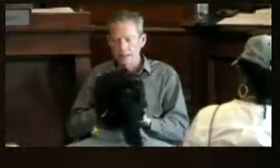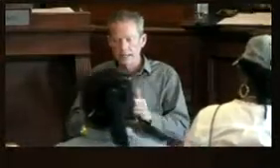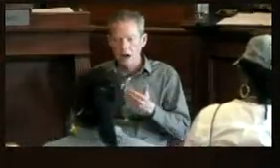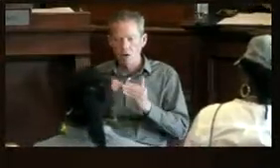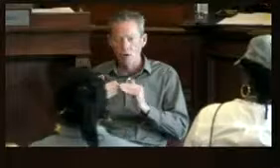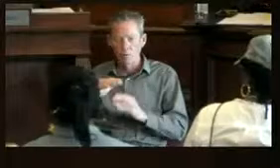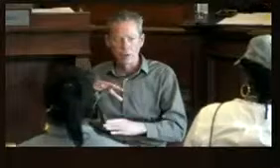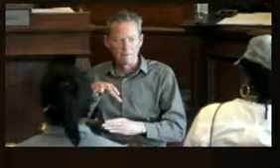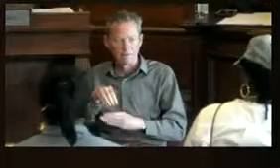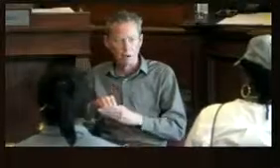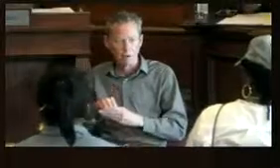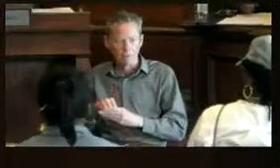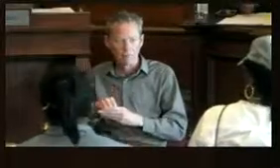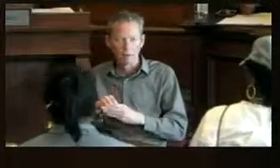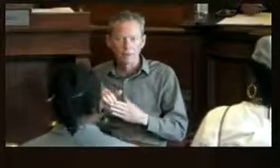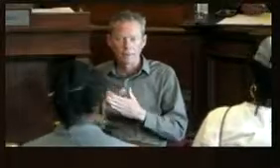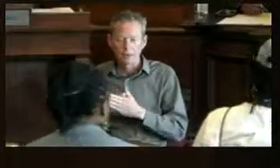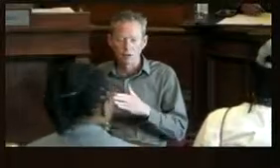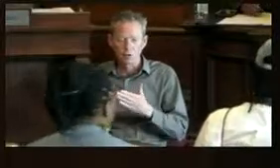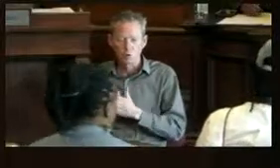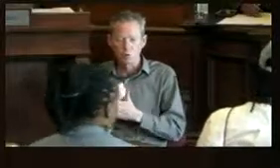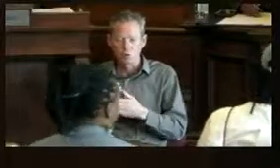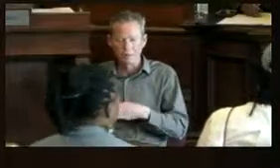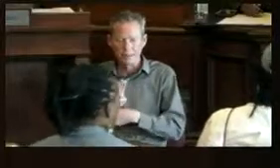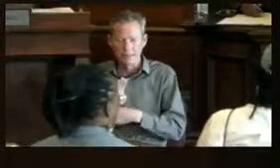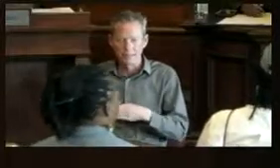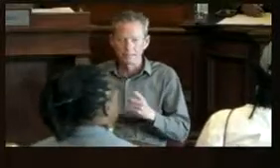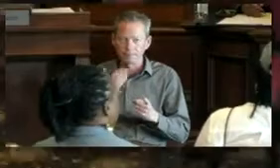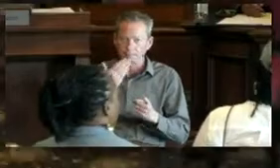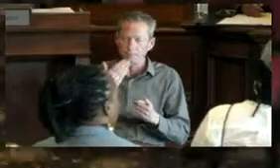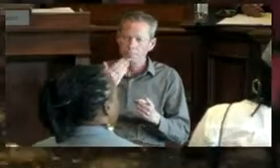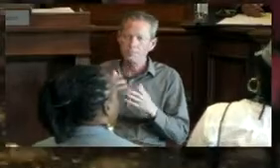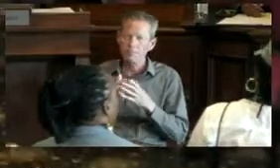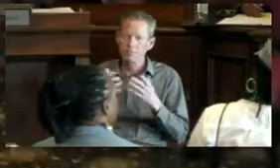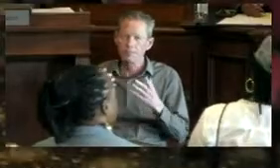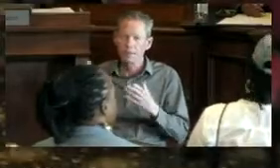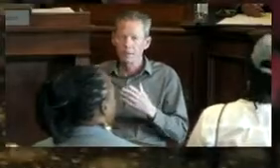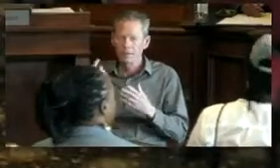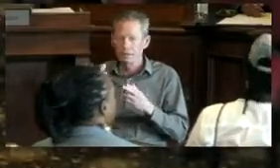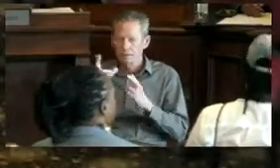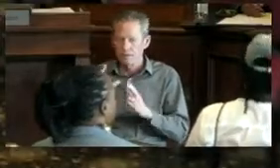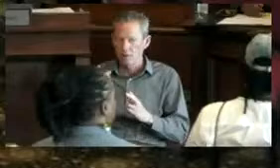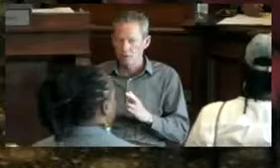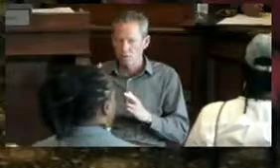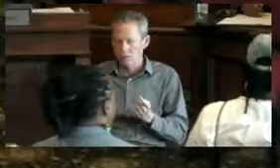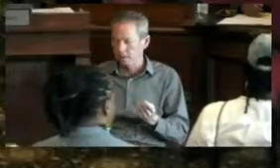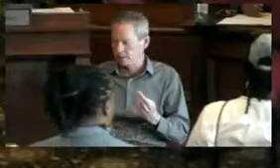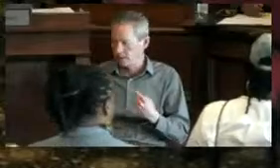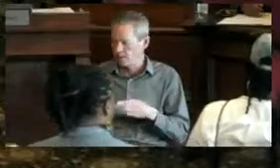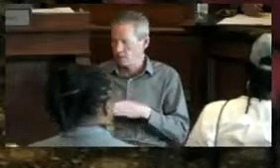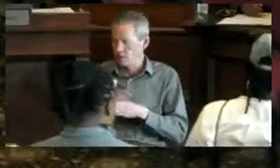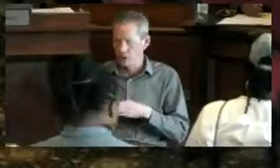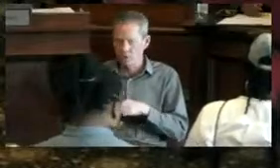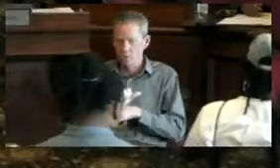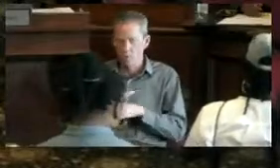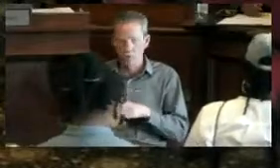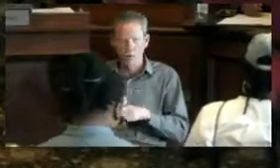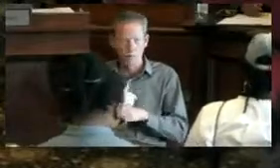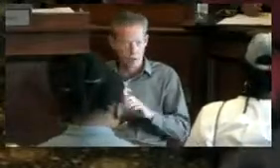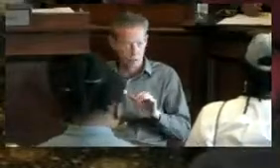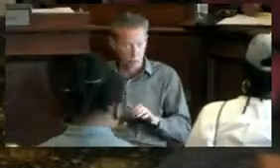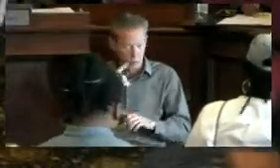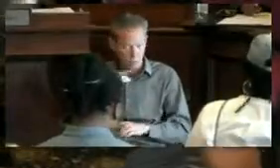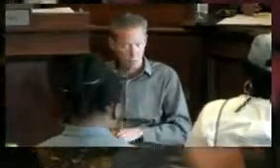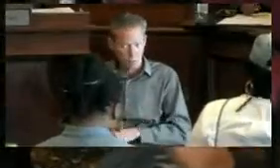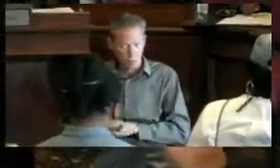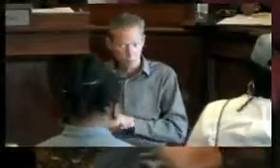community involved in this new and emerging industry. Thank you so much. As always, it's an honor to always come and share the work that we're doing for